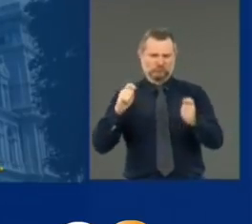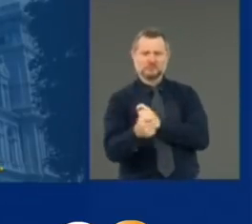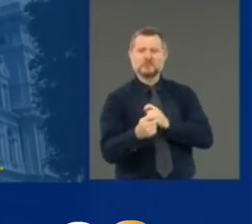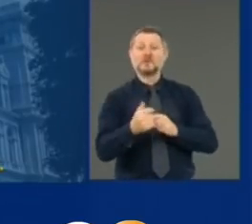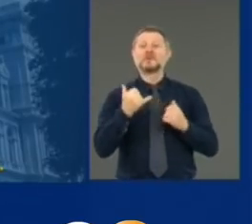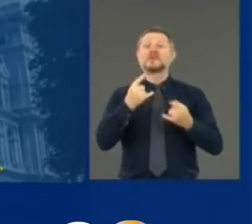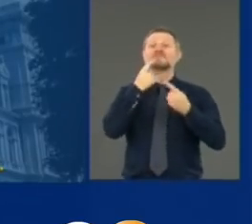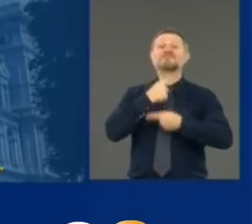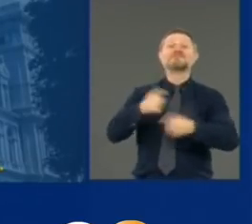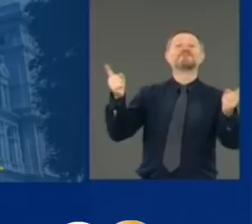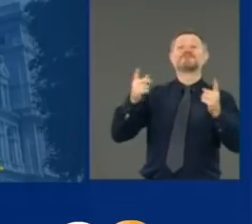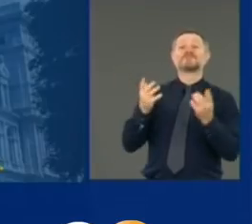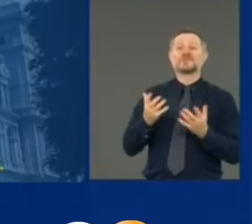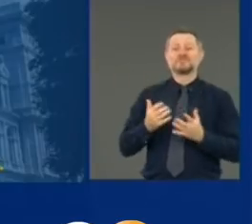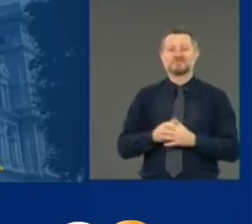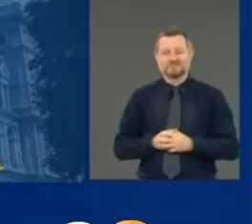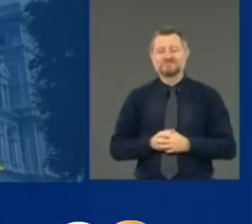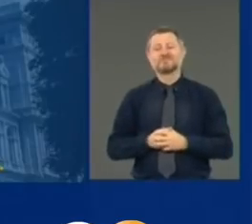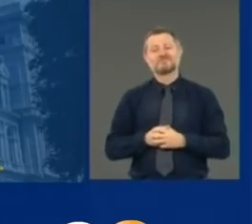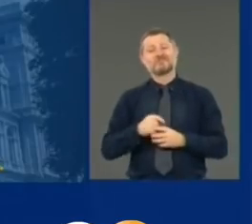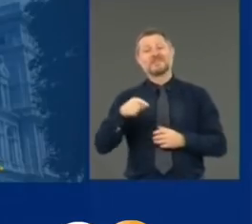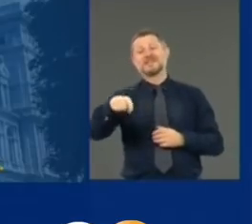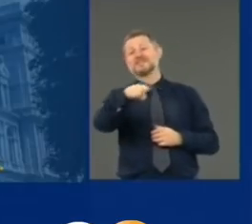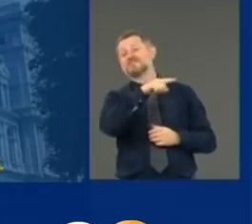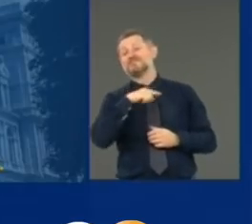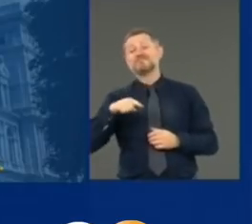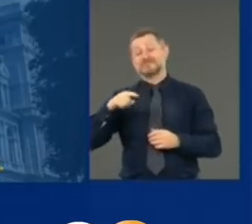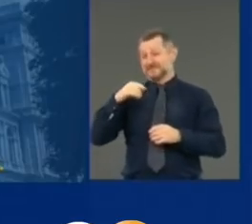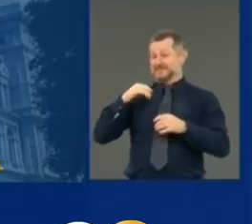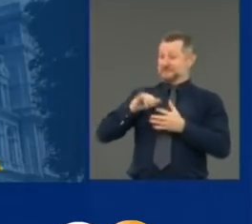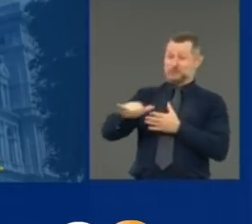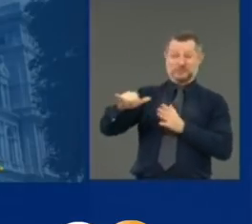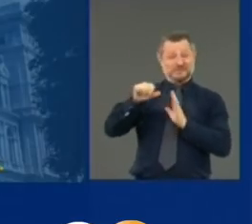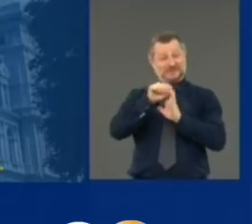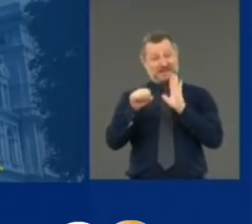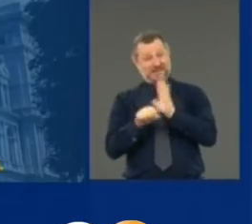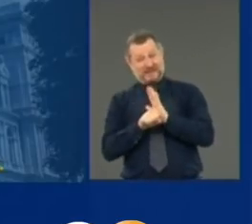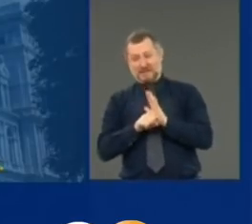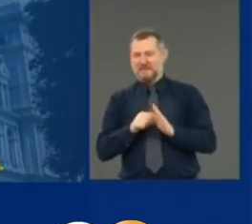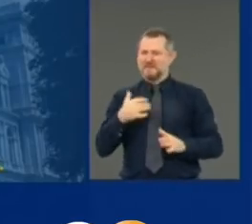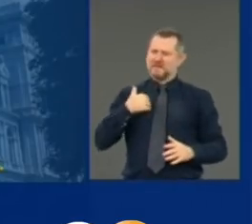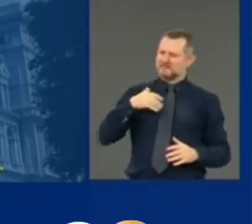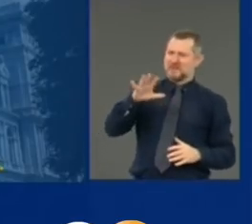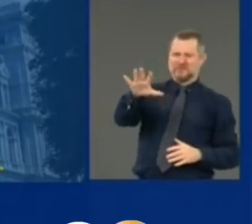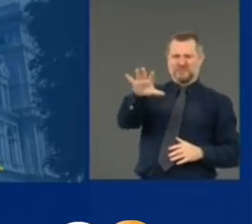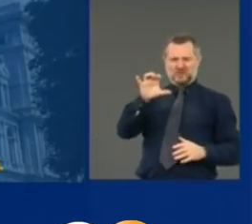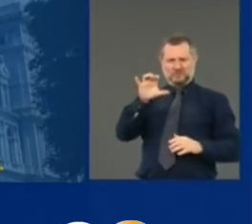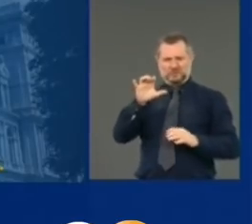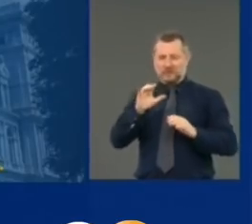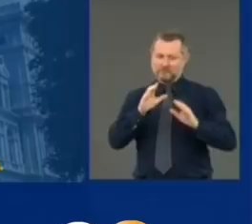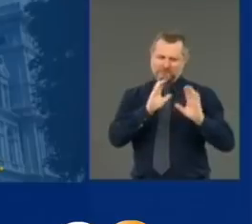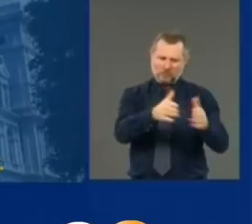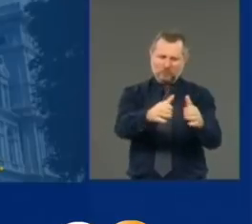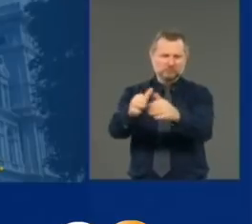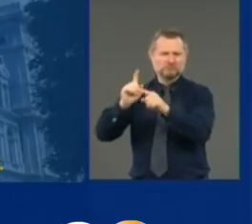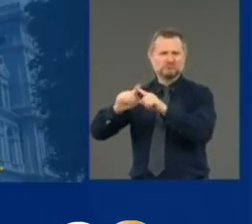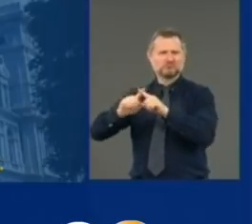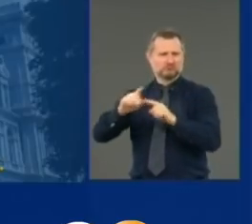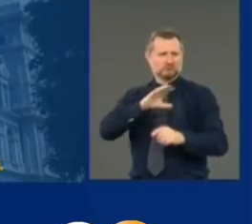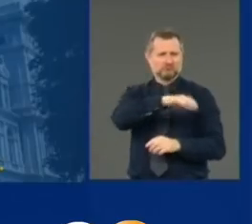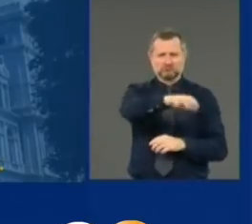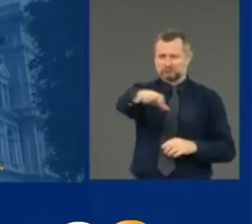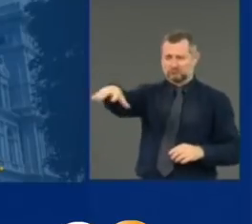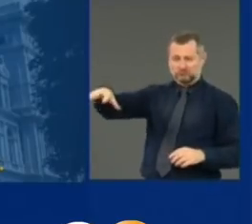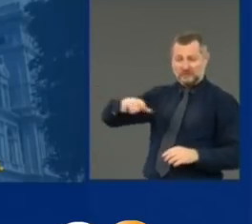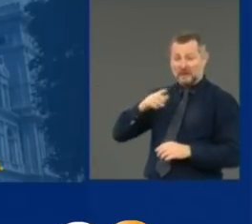community, we have 500 police forces in this state alone, 18,000 nationwide.